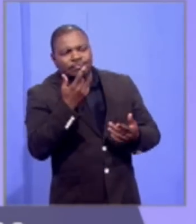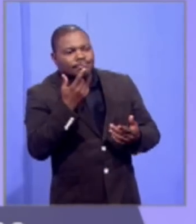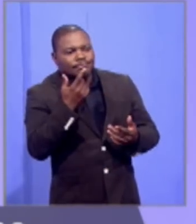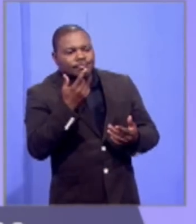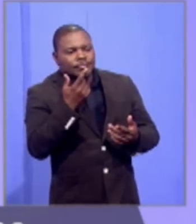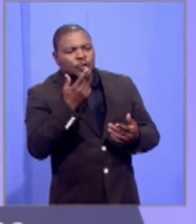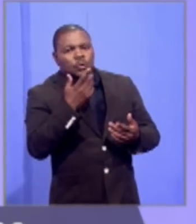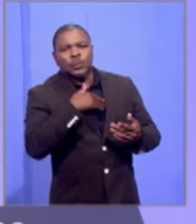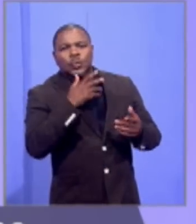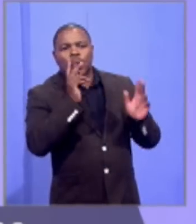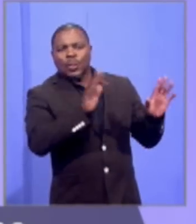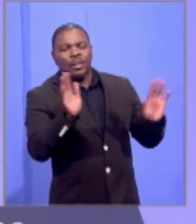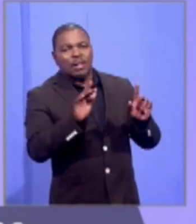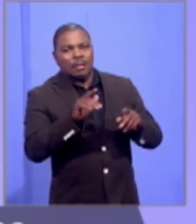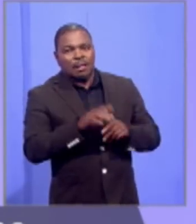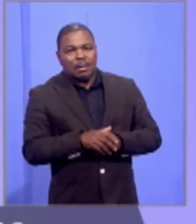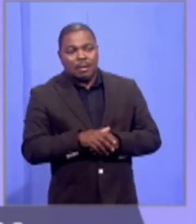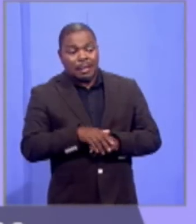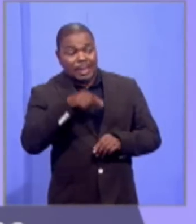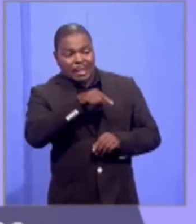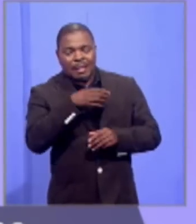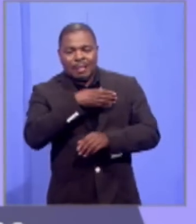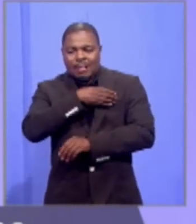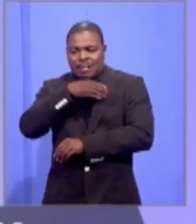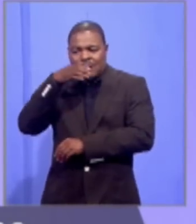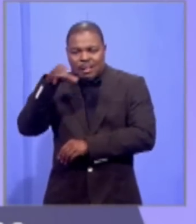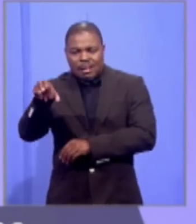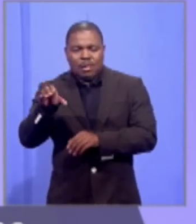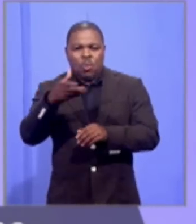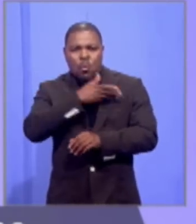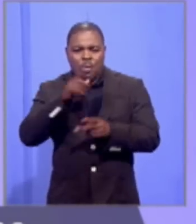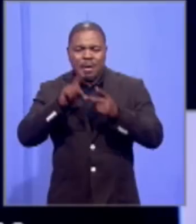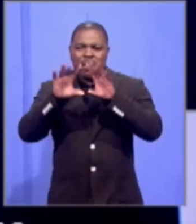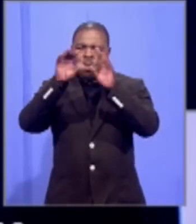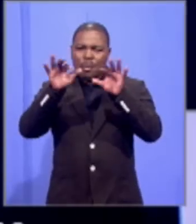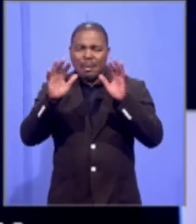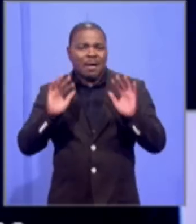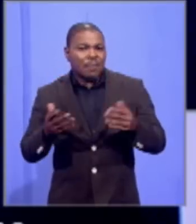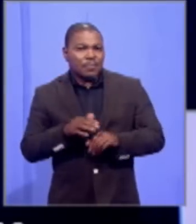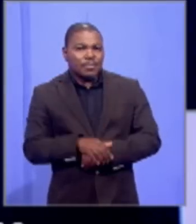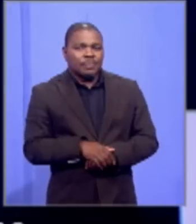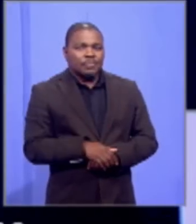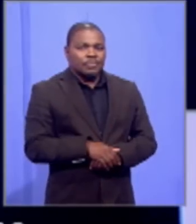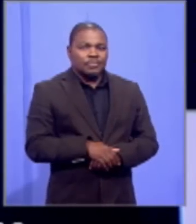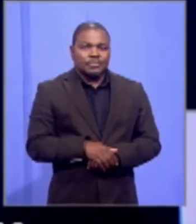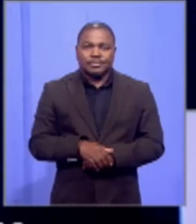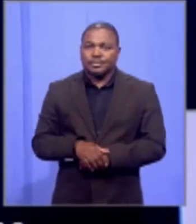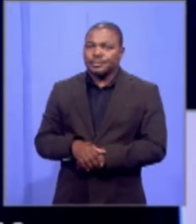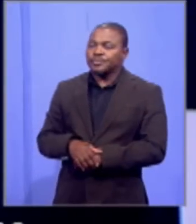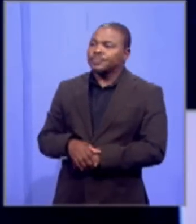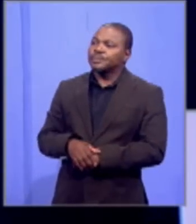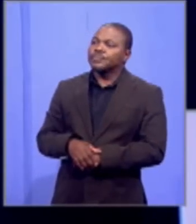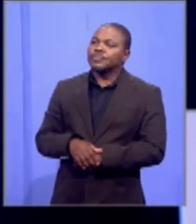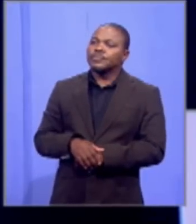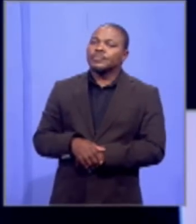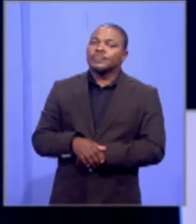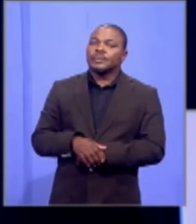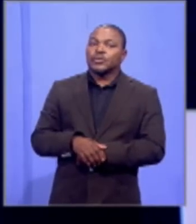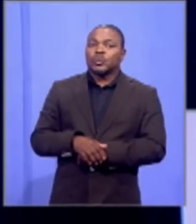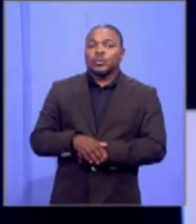bao ba lego ka lekaleng la moepo goba matlafatšo ya basadi le batho ka kakaretšo? Ke nagana gore